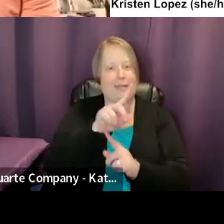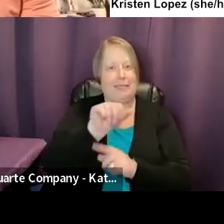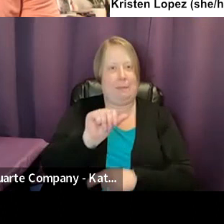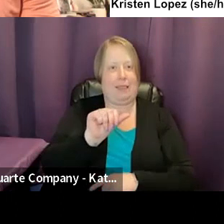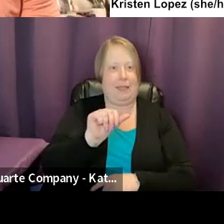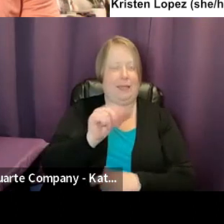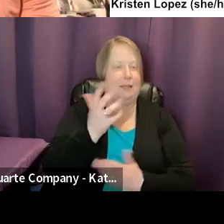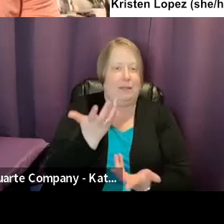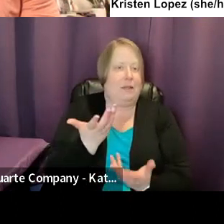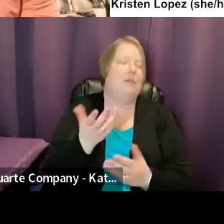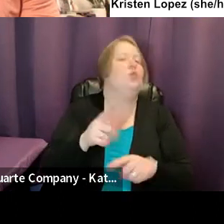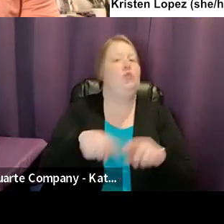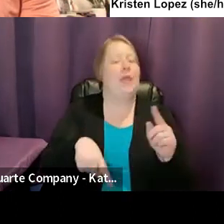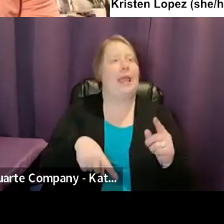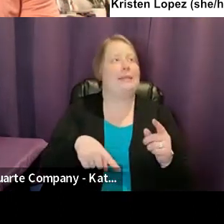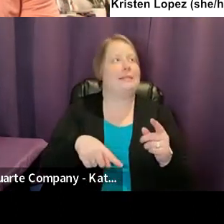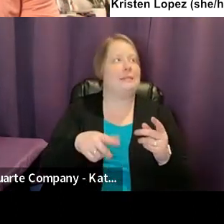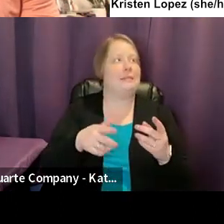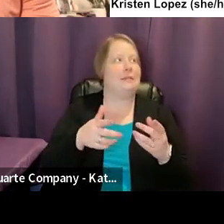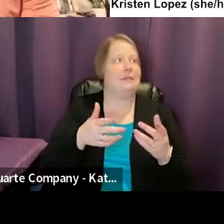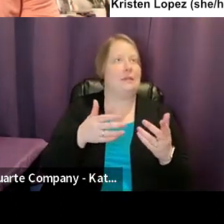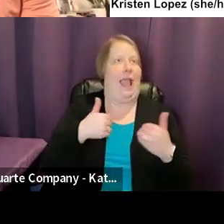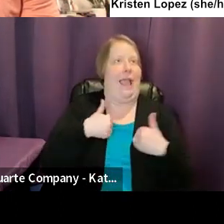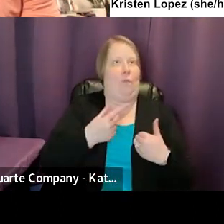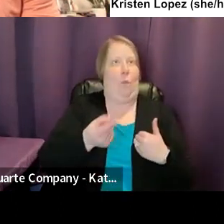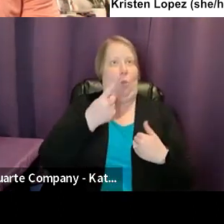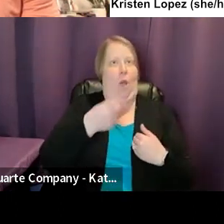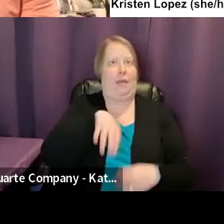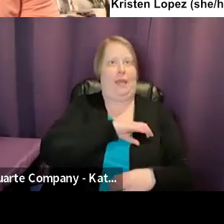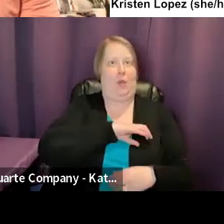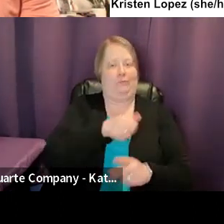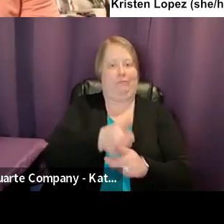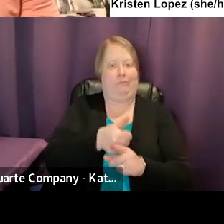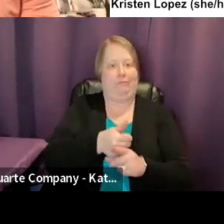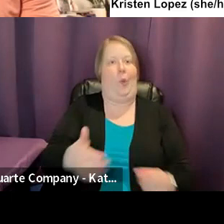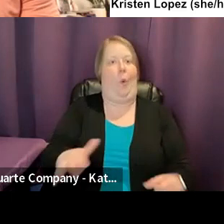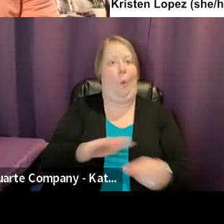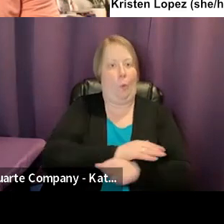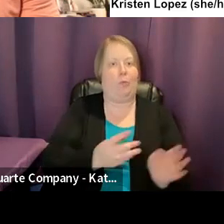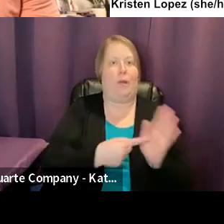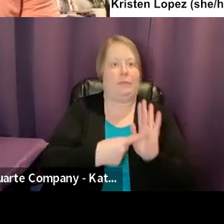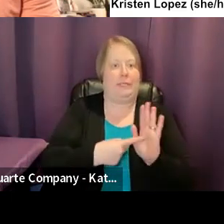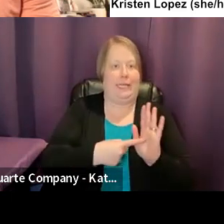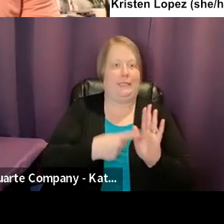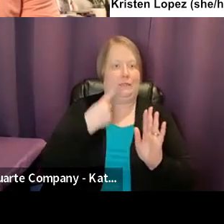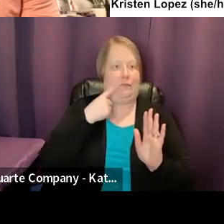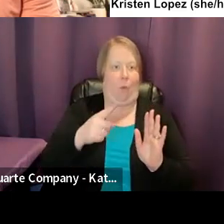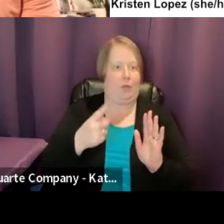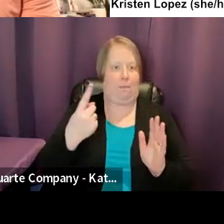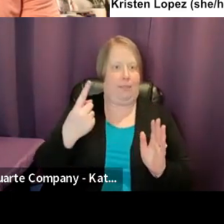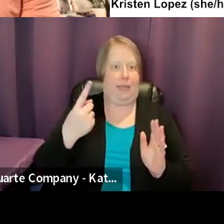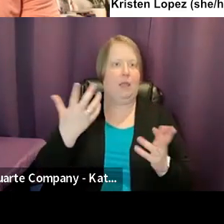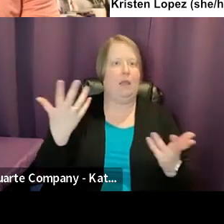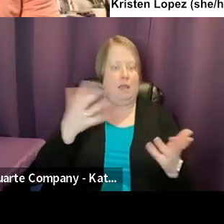know, you can't have one character be the whole representation for something. And that's what